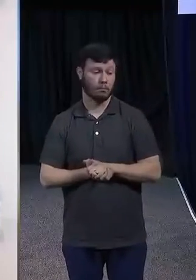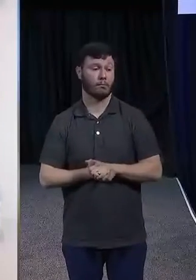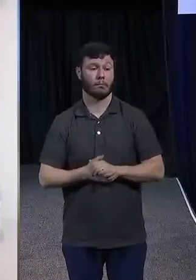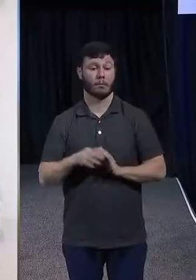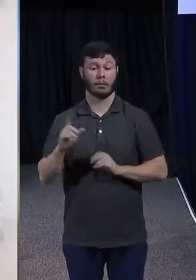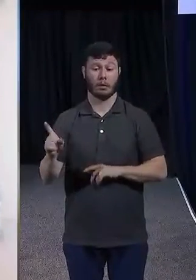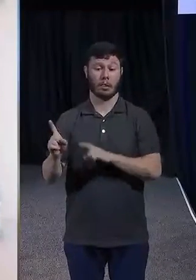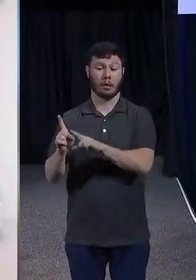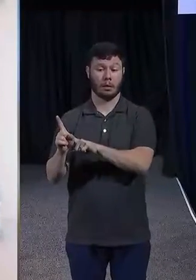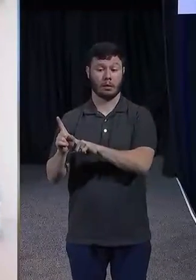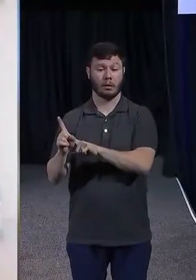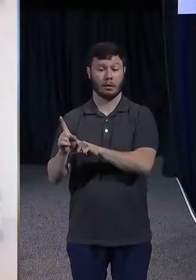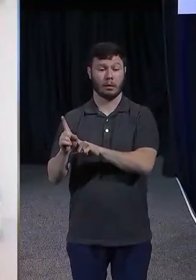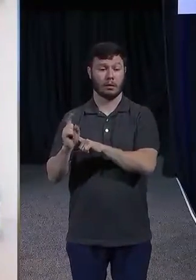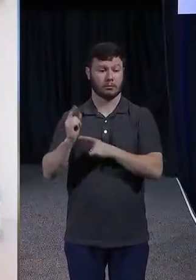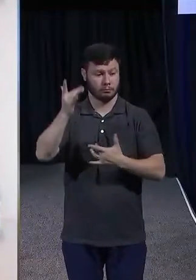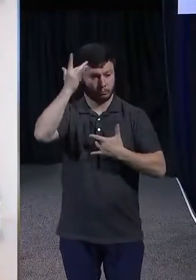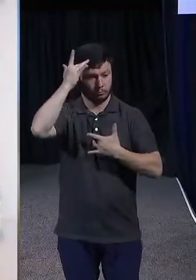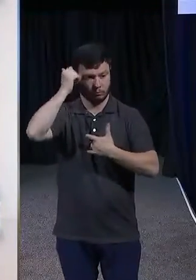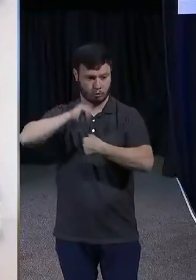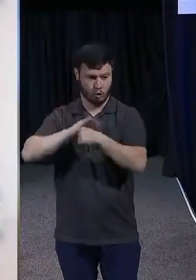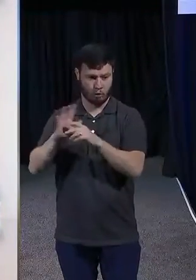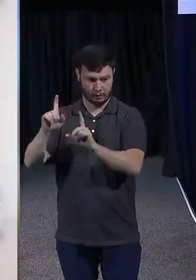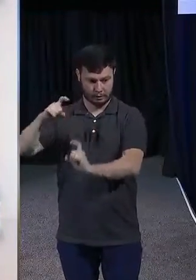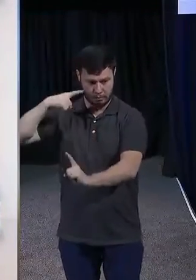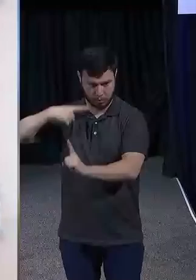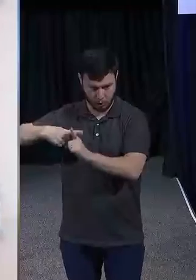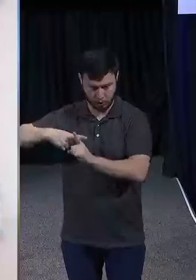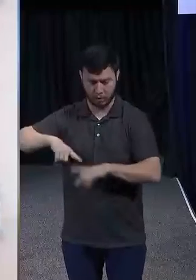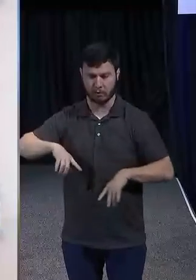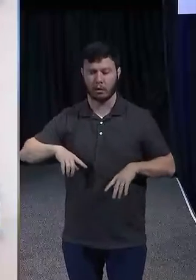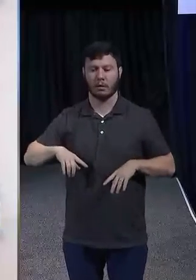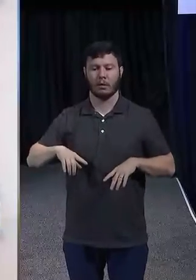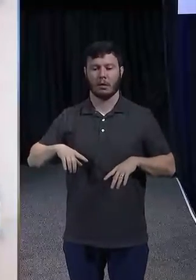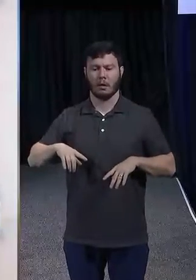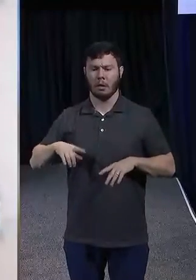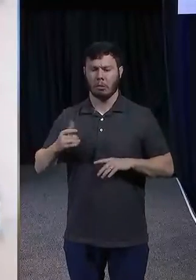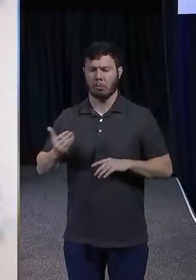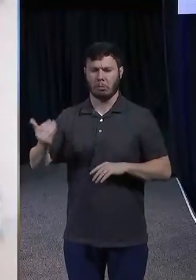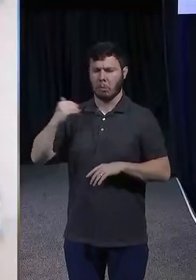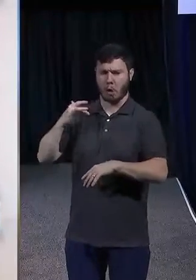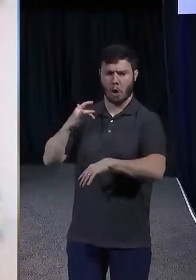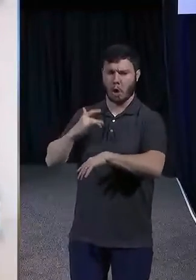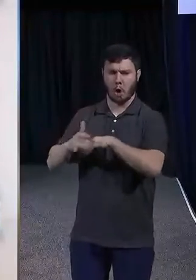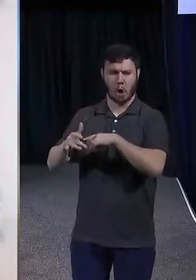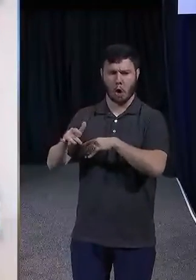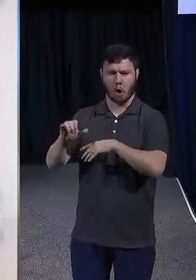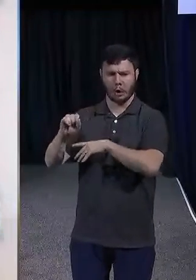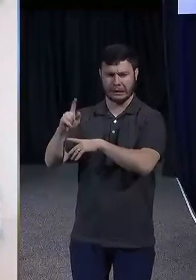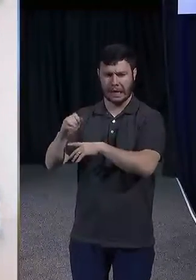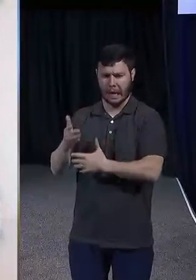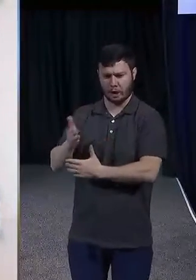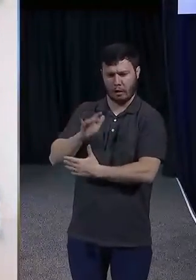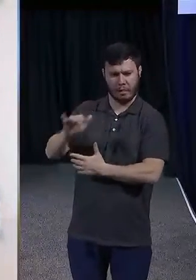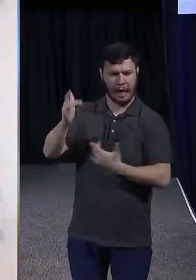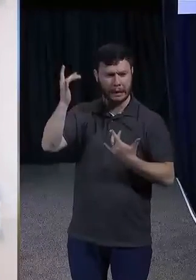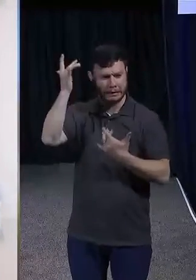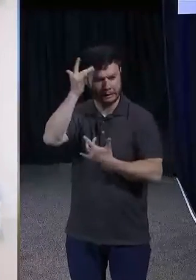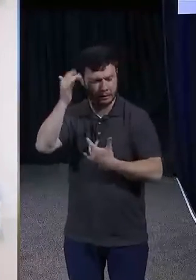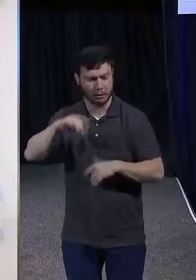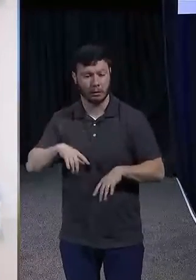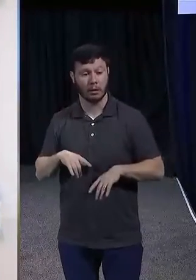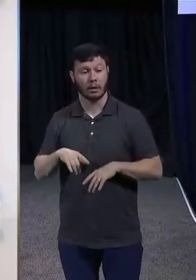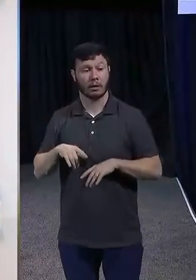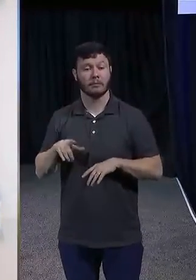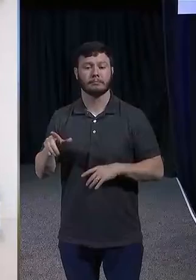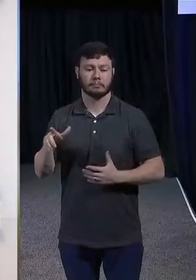who gets COVID, and during the very early stages of the disease, passes